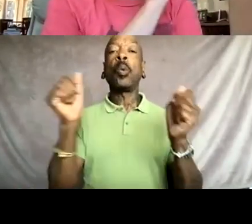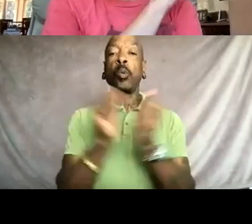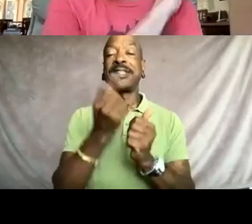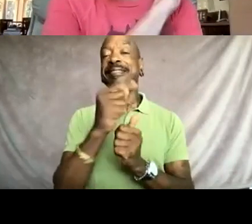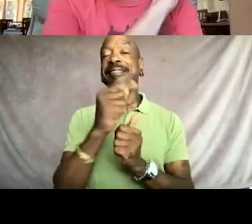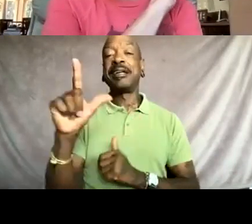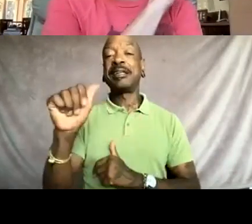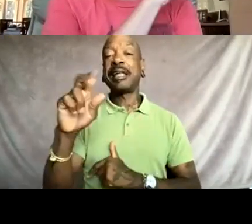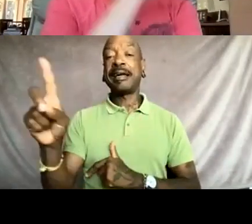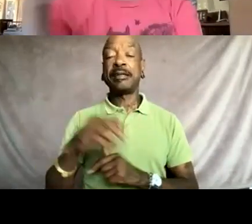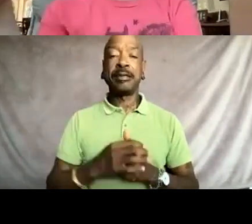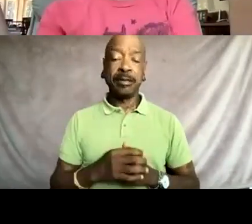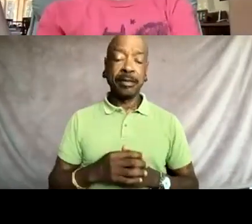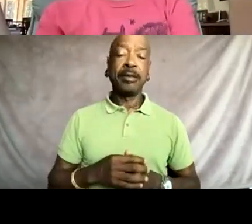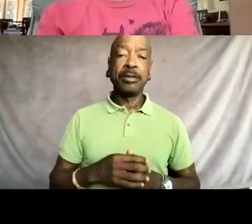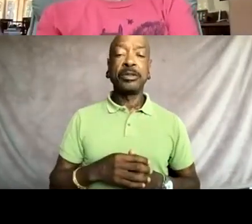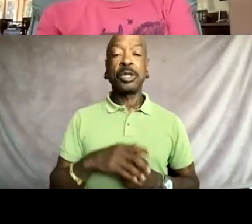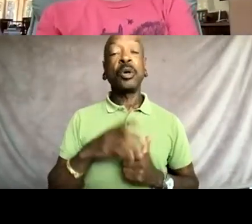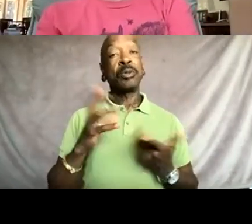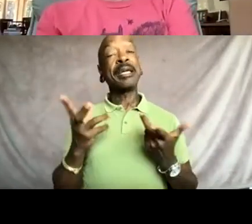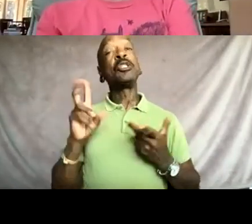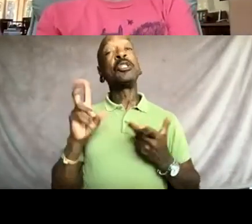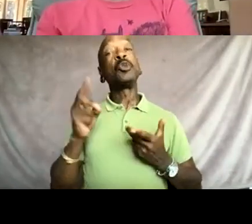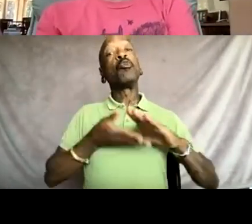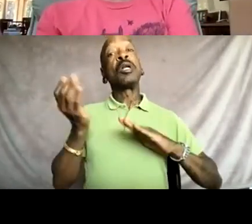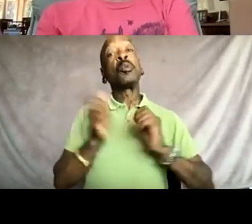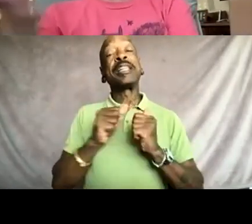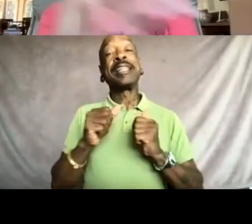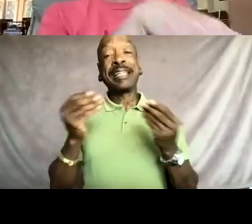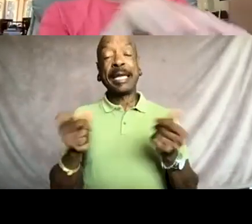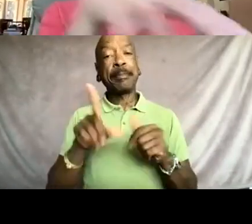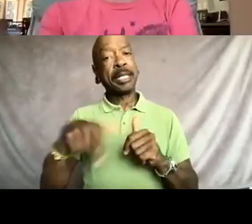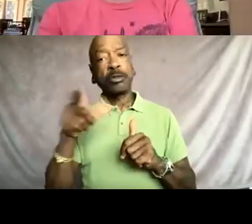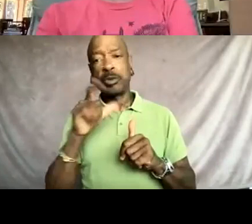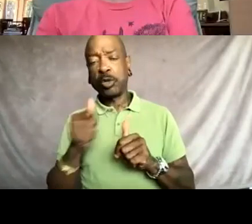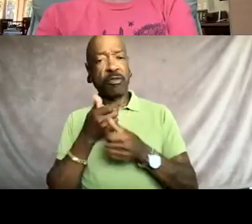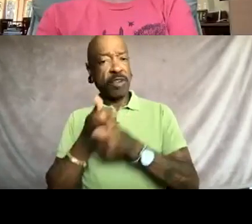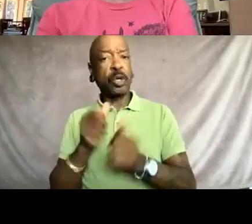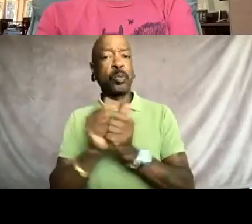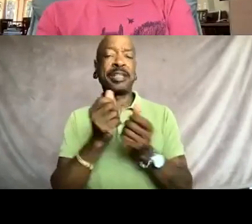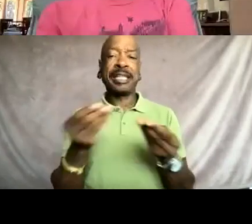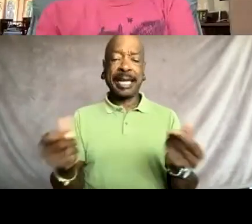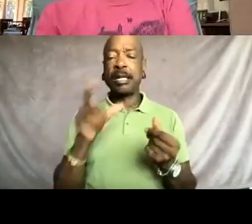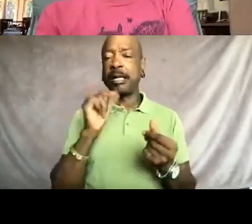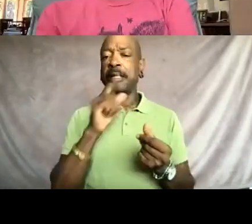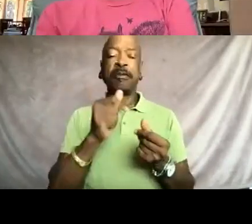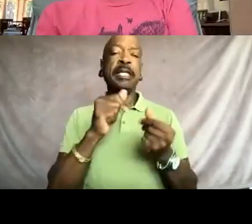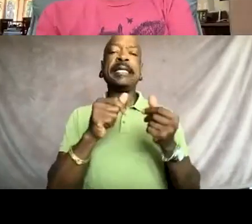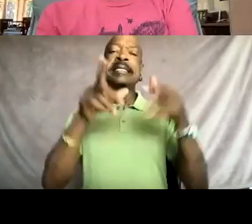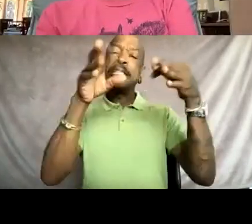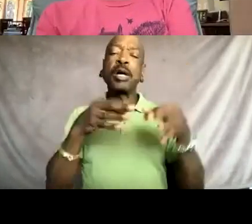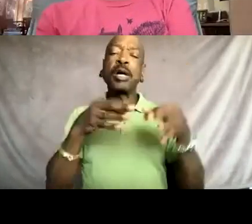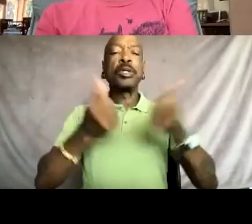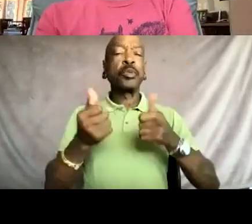covenants or easements, they do run with the land, but others not. And so I'm not going to go into all the rules about which ones do, but I will just